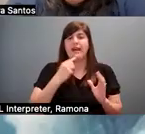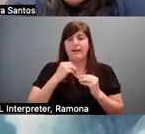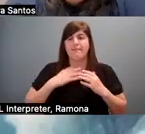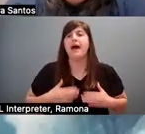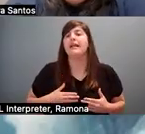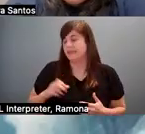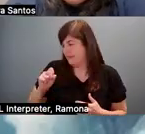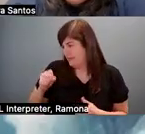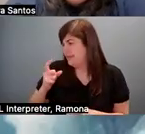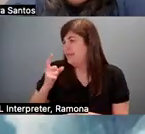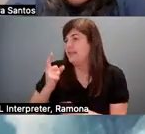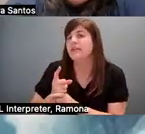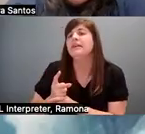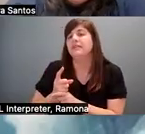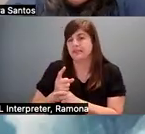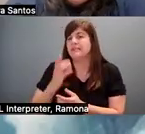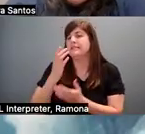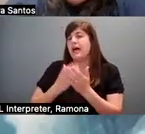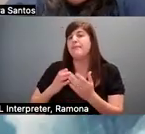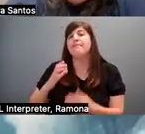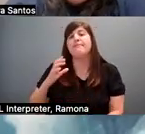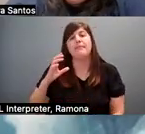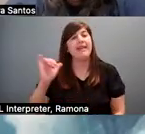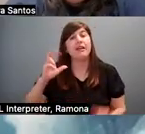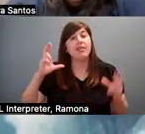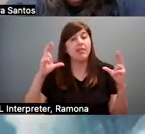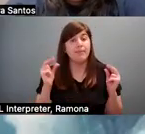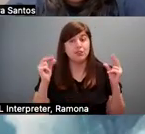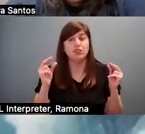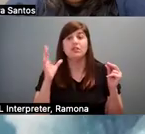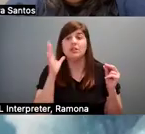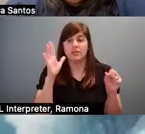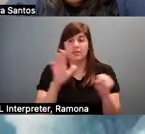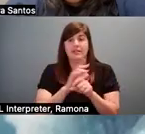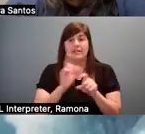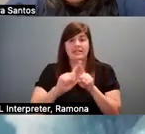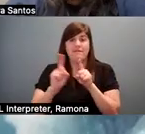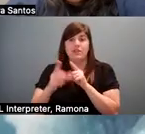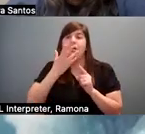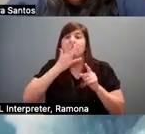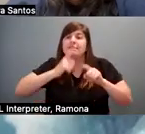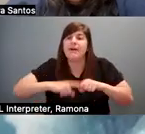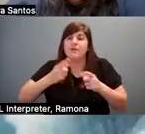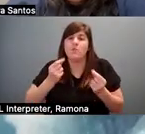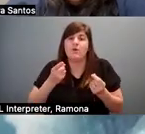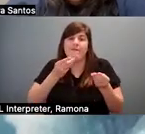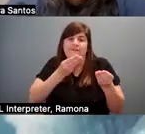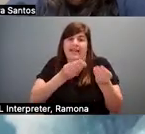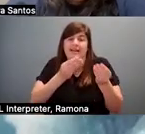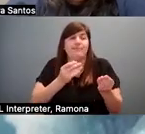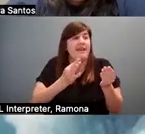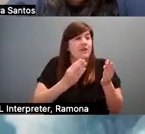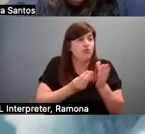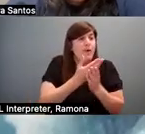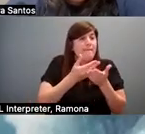not, some crustaceans, like lobsters, for example, will be completely different colors depending on what you feed them. So if you grow a little